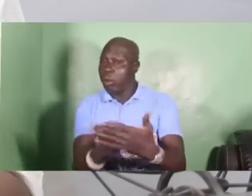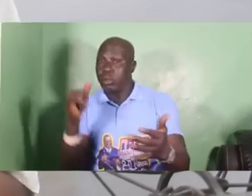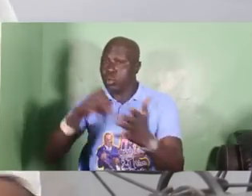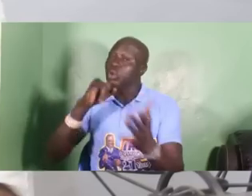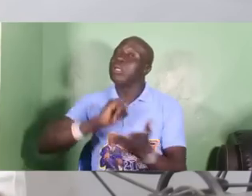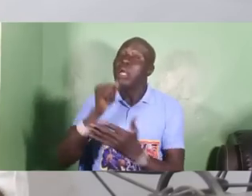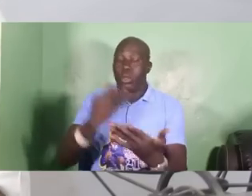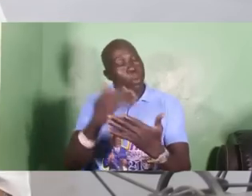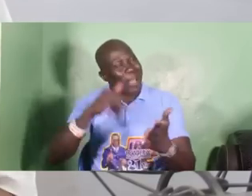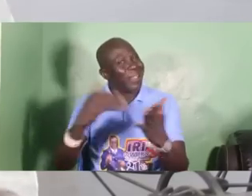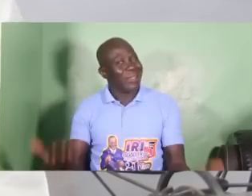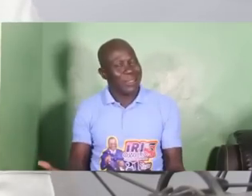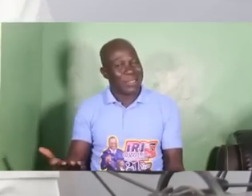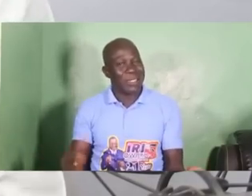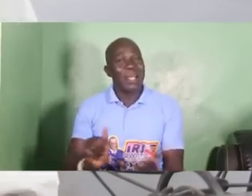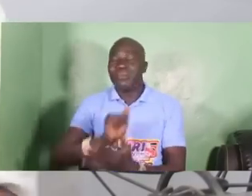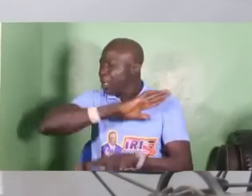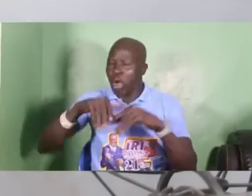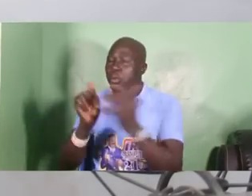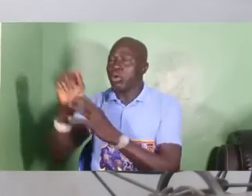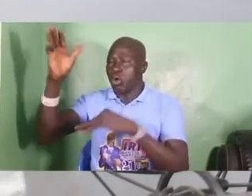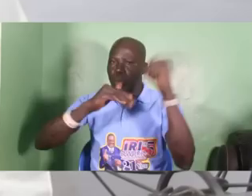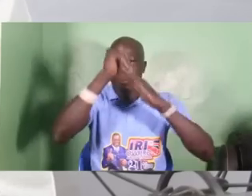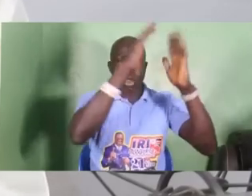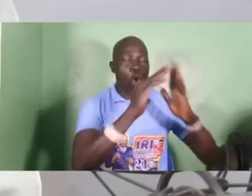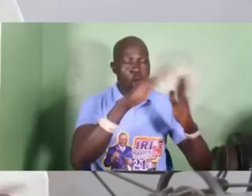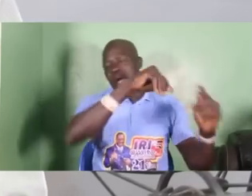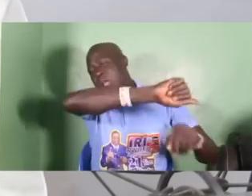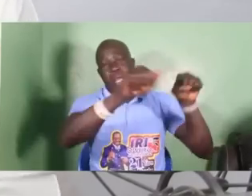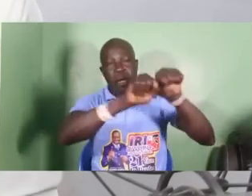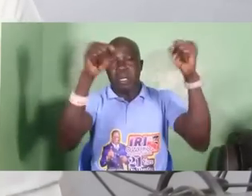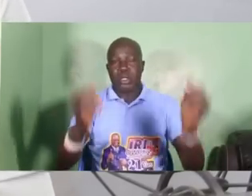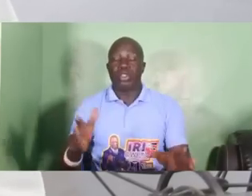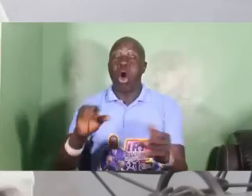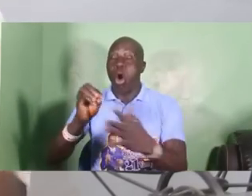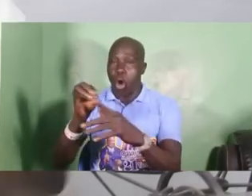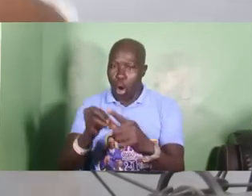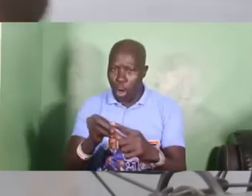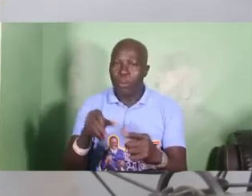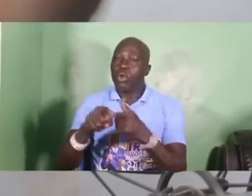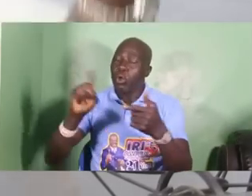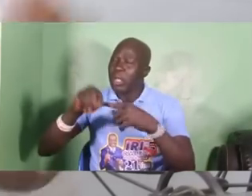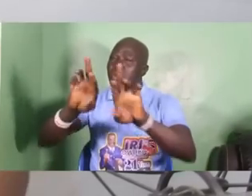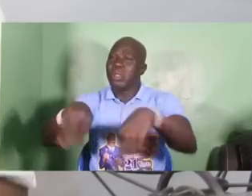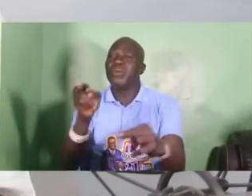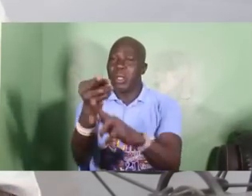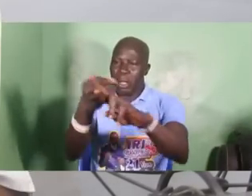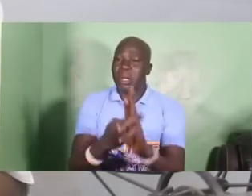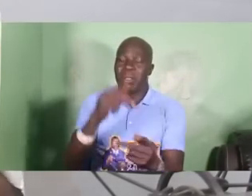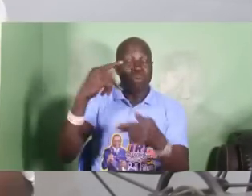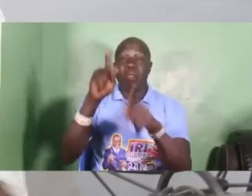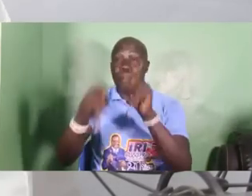it, in order to have fertile, or maybe to buy it to build shop for us, or you use it to rent